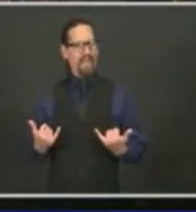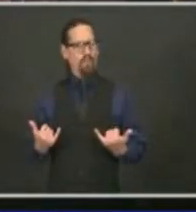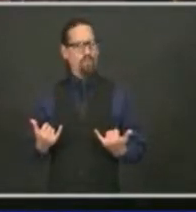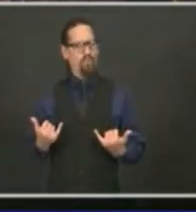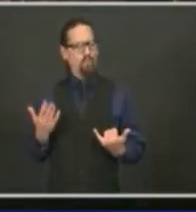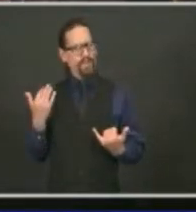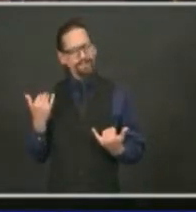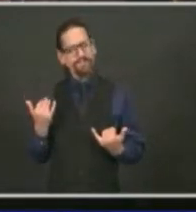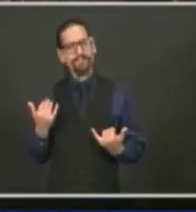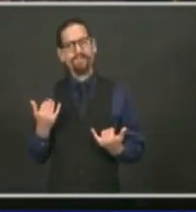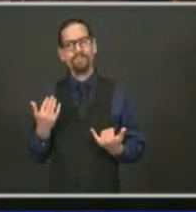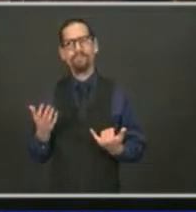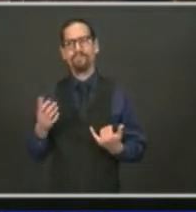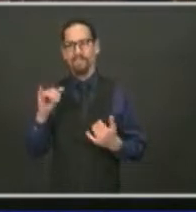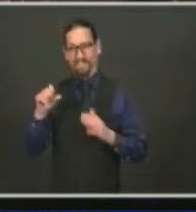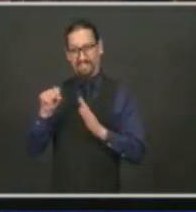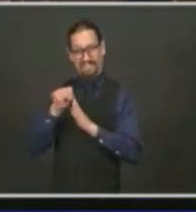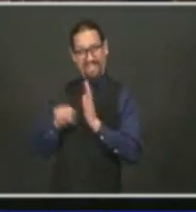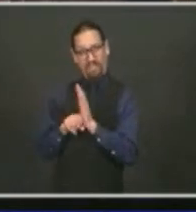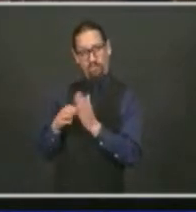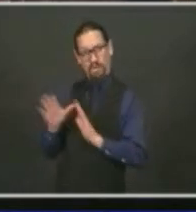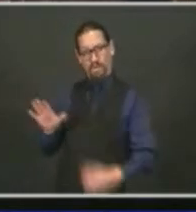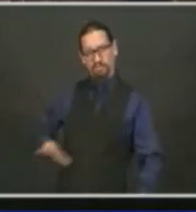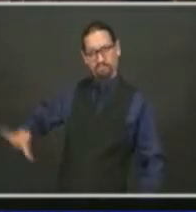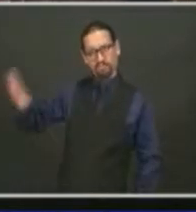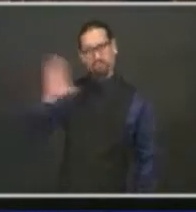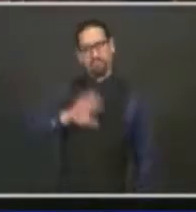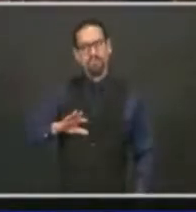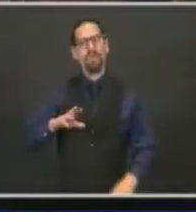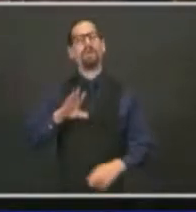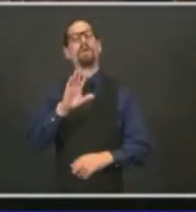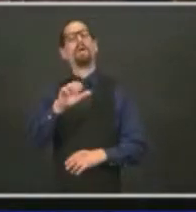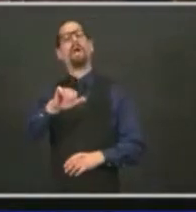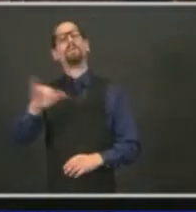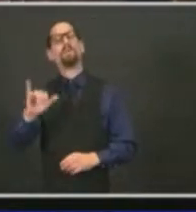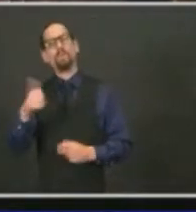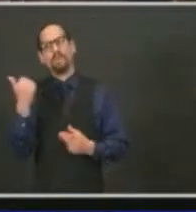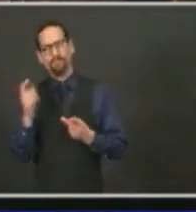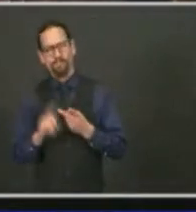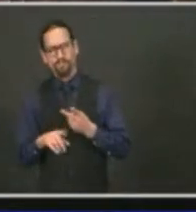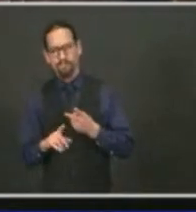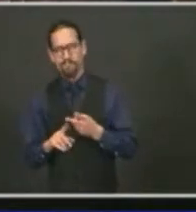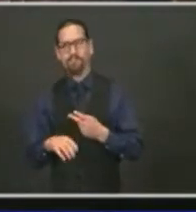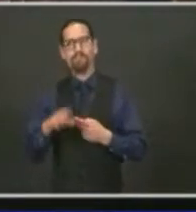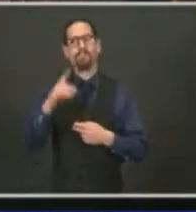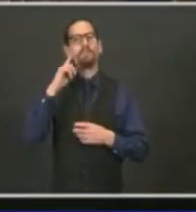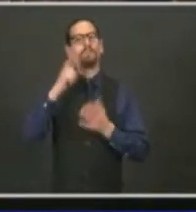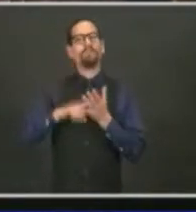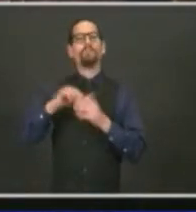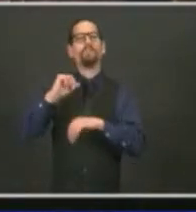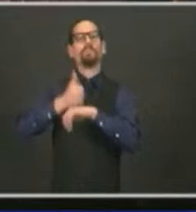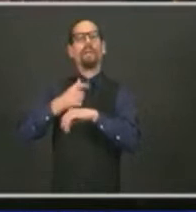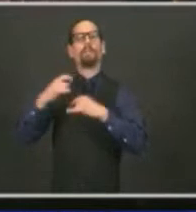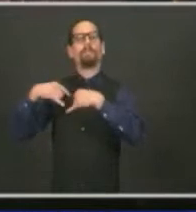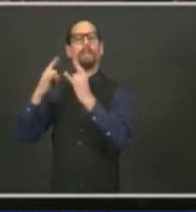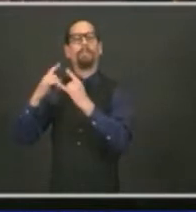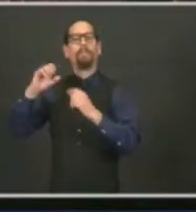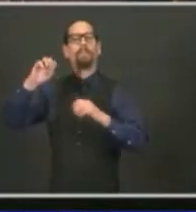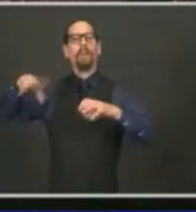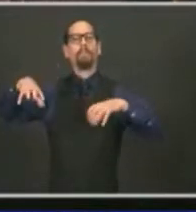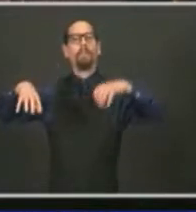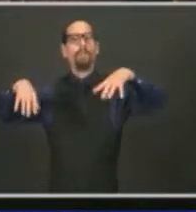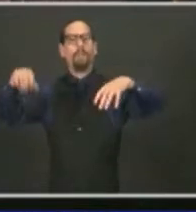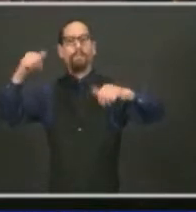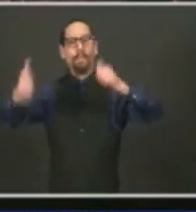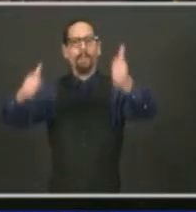Is that statewide? And then also you mentioned that the pop-up tests would start as of Sunday. And